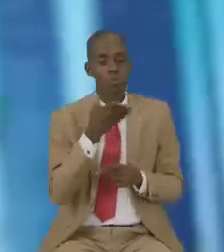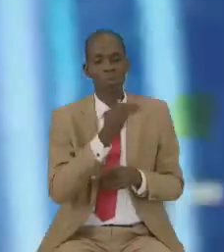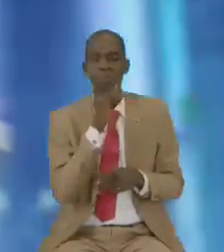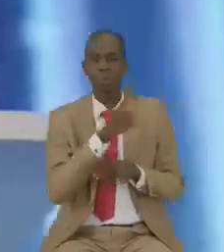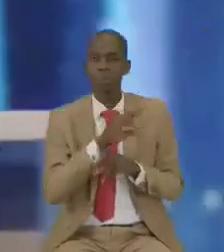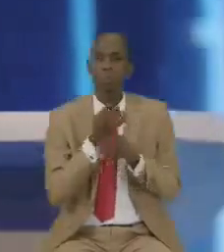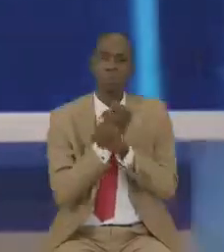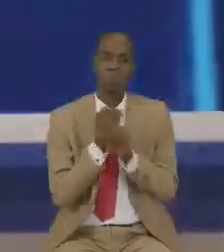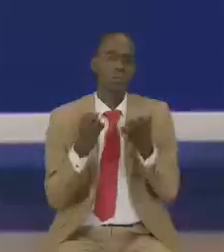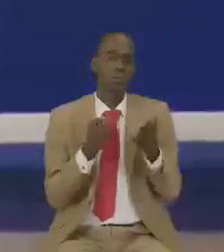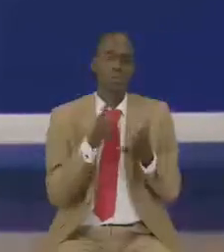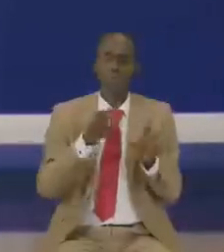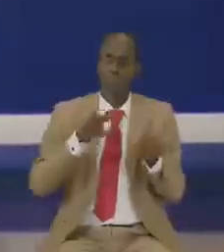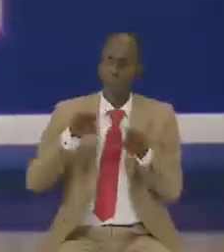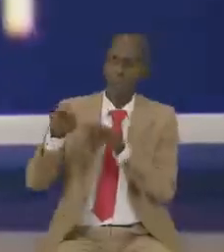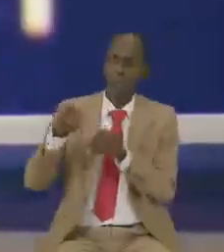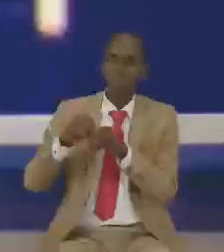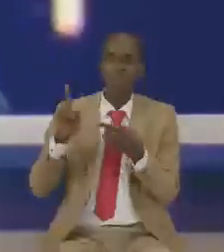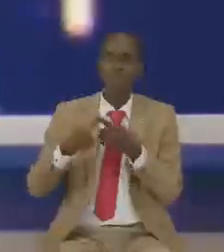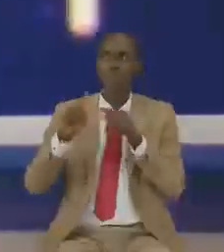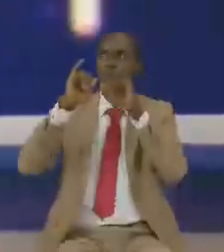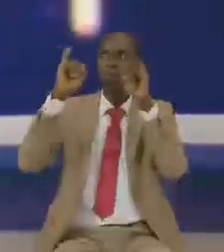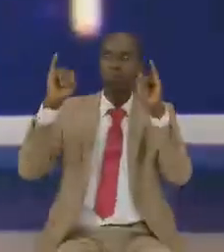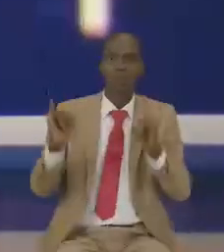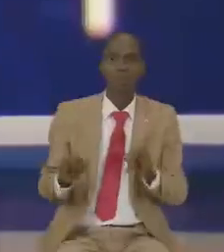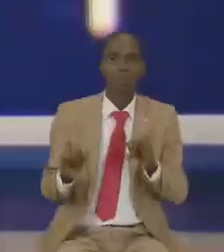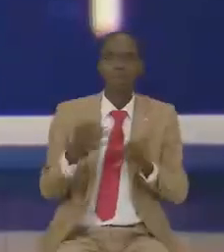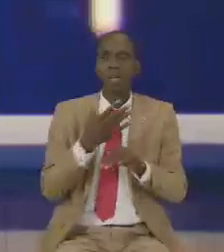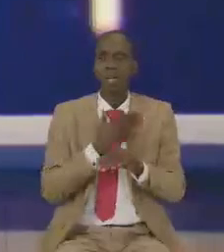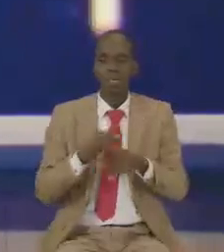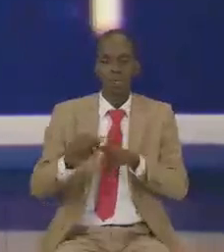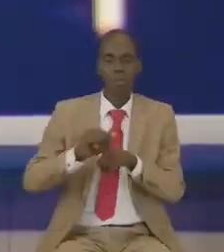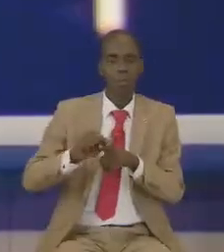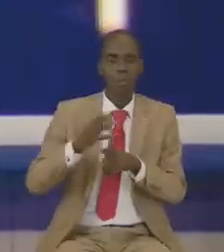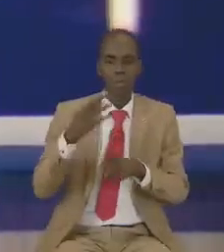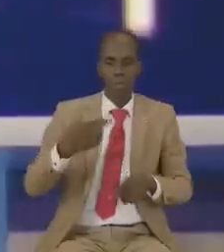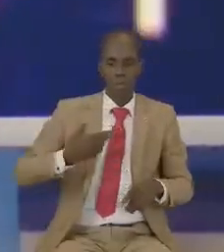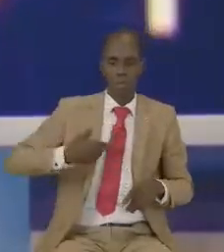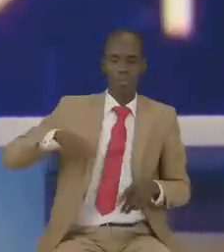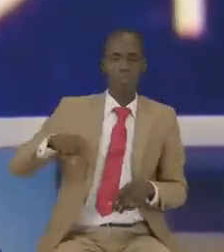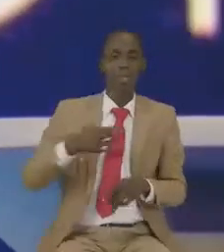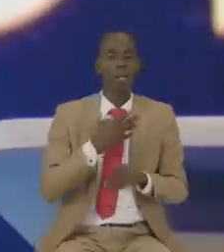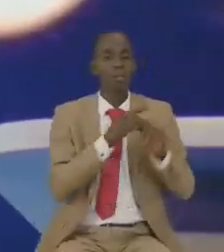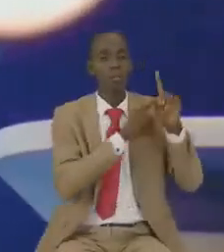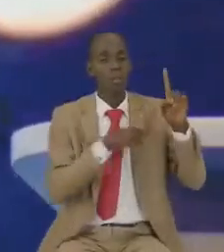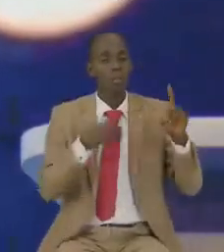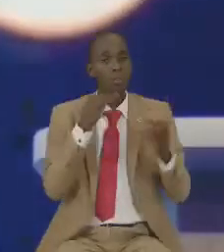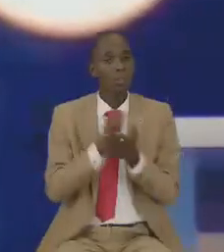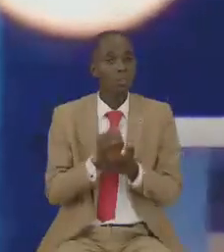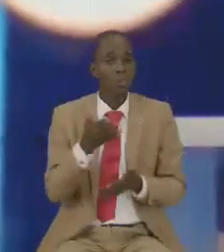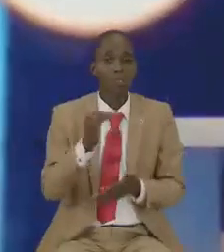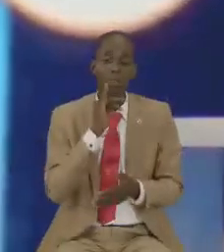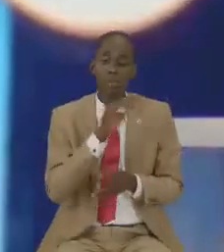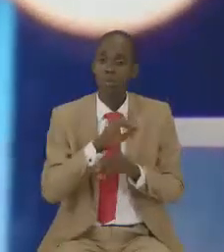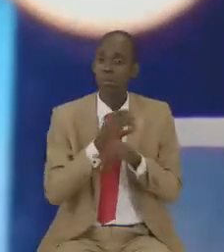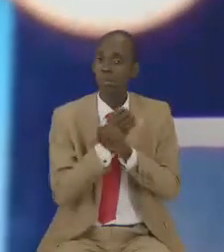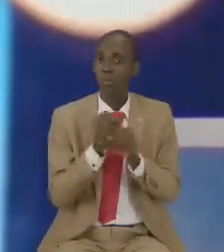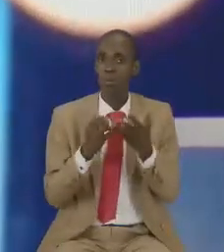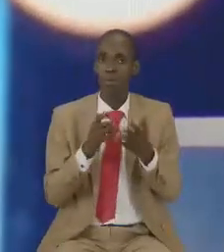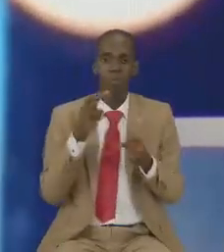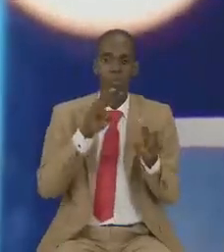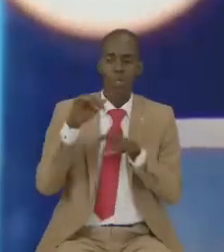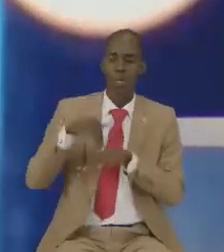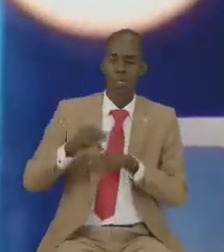look to rituals and ceremonies of religion, and the Lord is saying, there's no salvation there. You look at the human